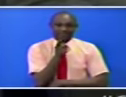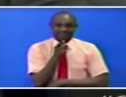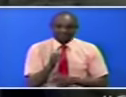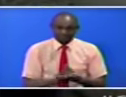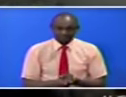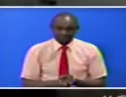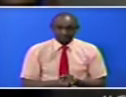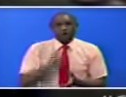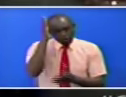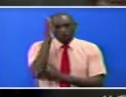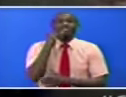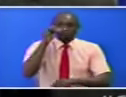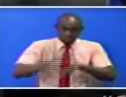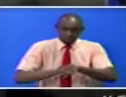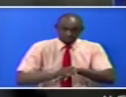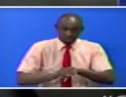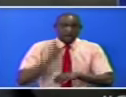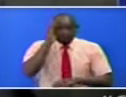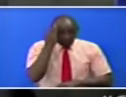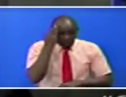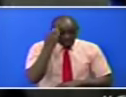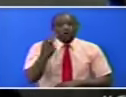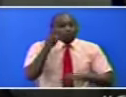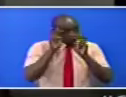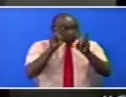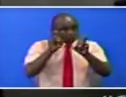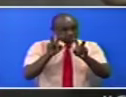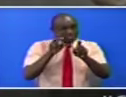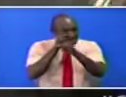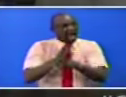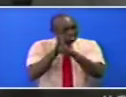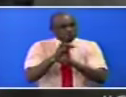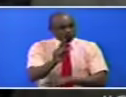Mungu ni mwema. Mutua, watch this space. Yes.